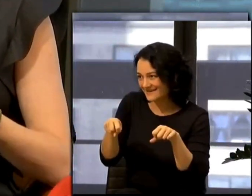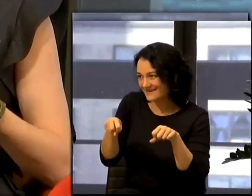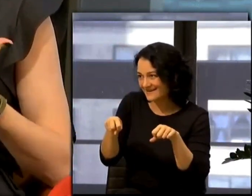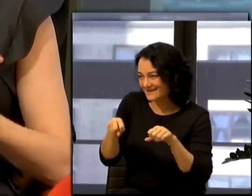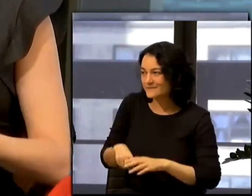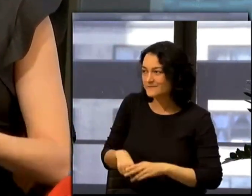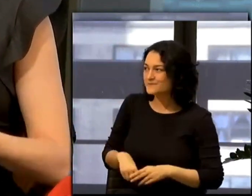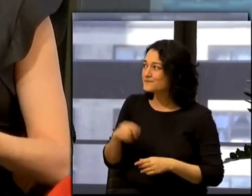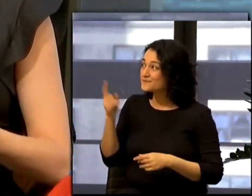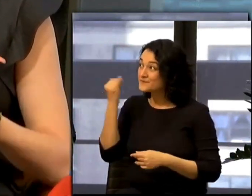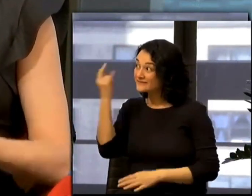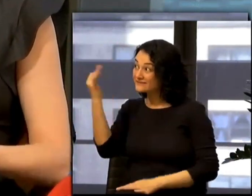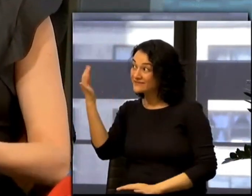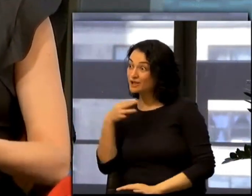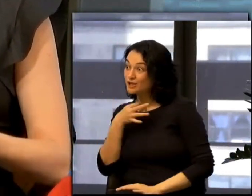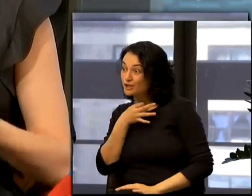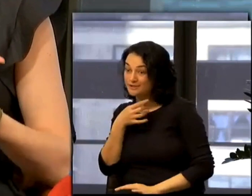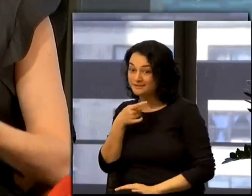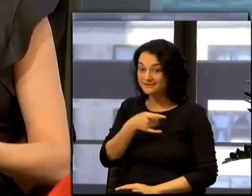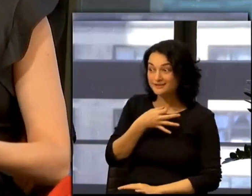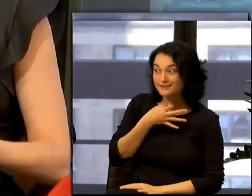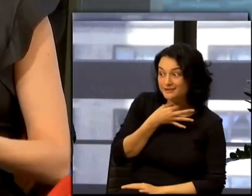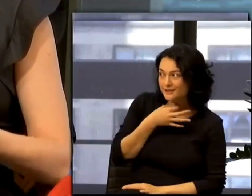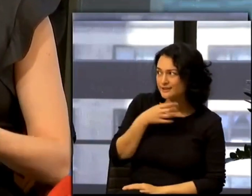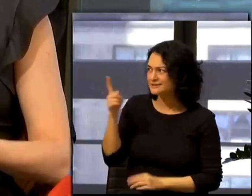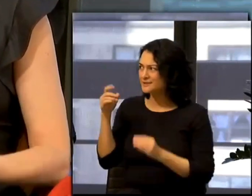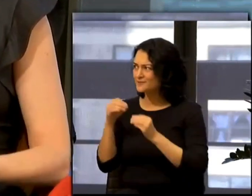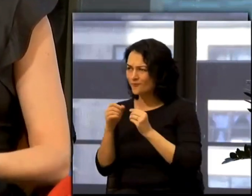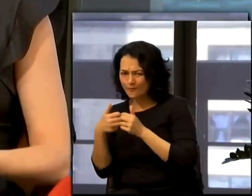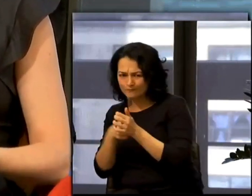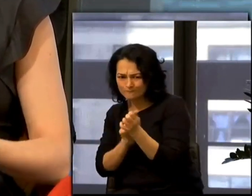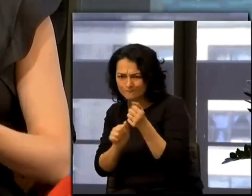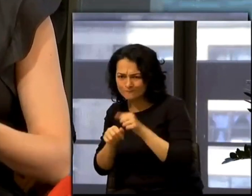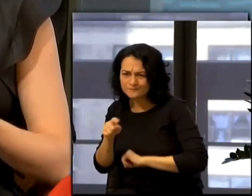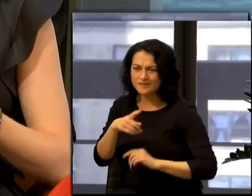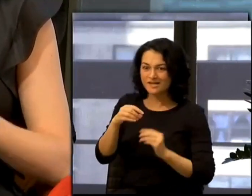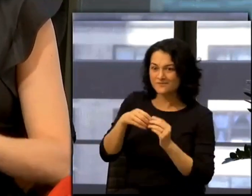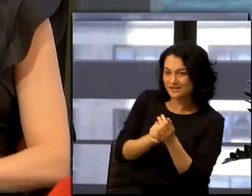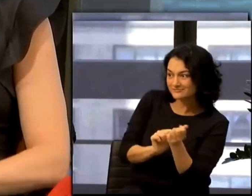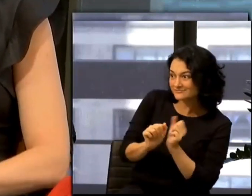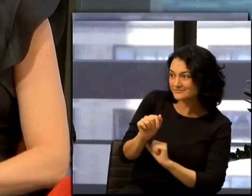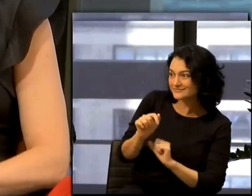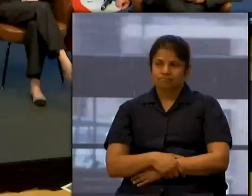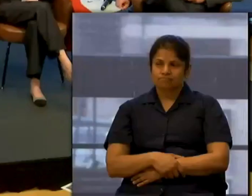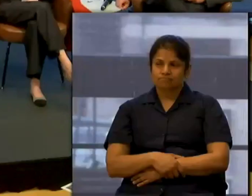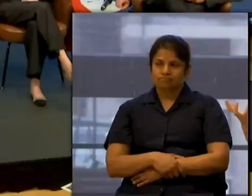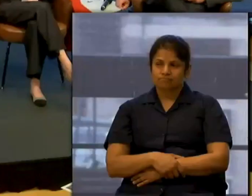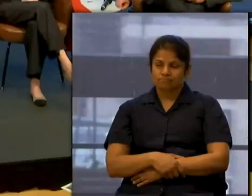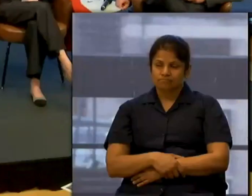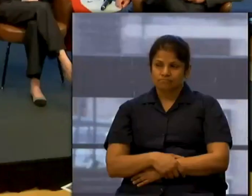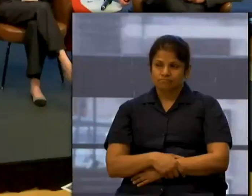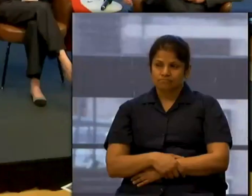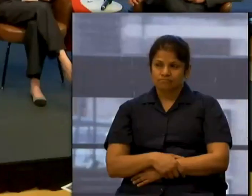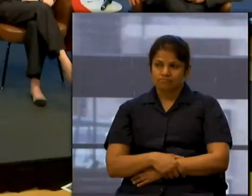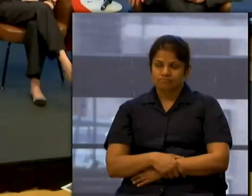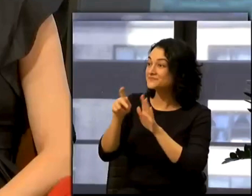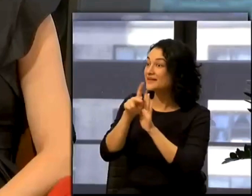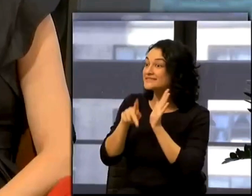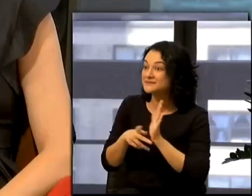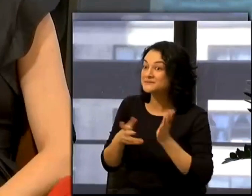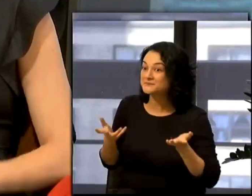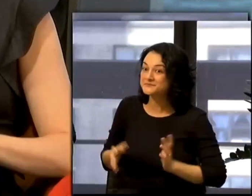of designing programs, products, policies. In terms of contributing an article to this